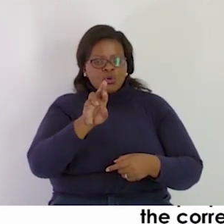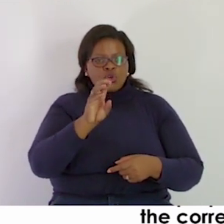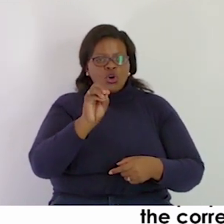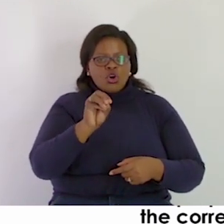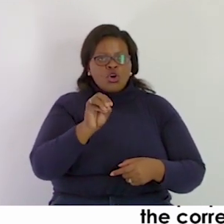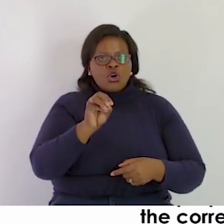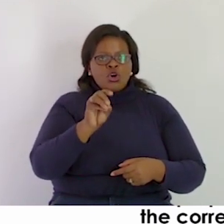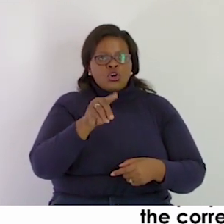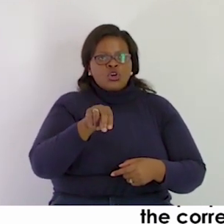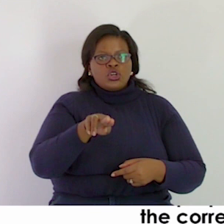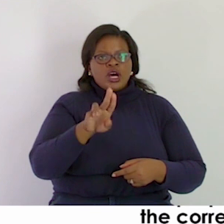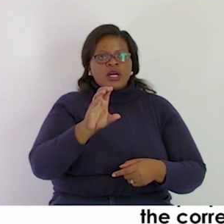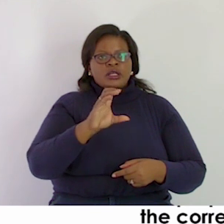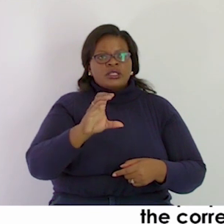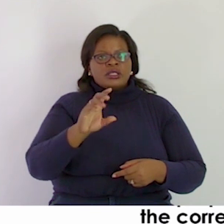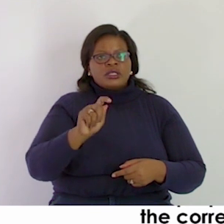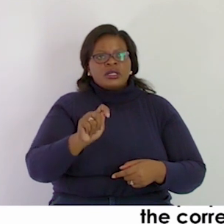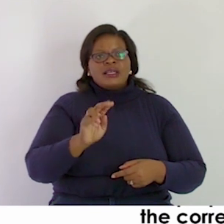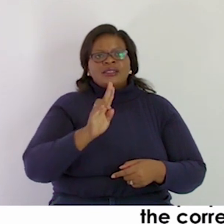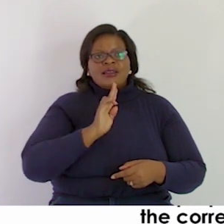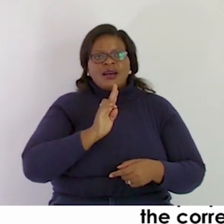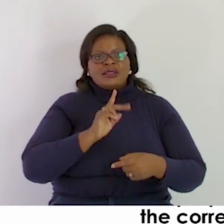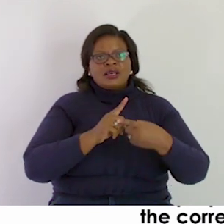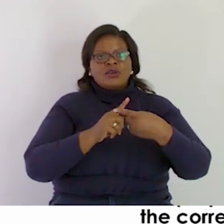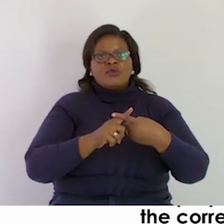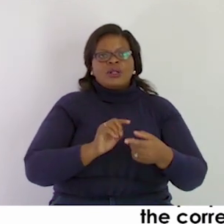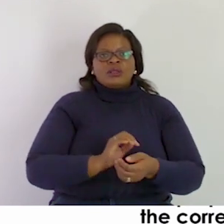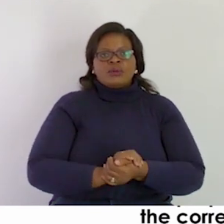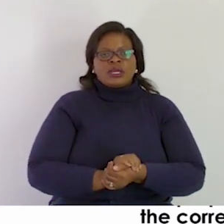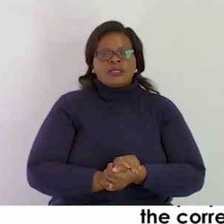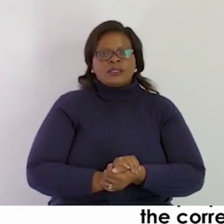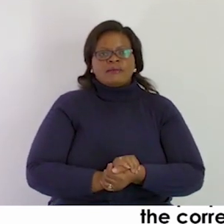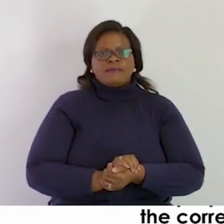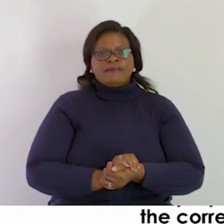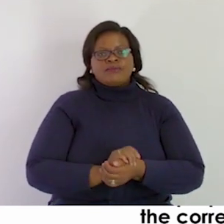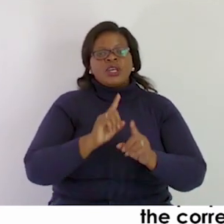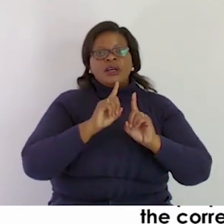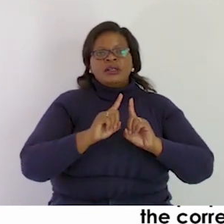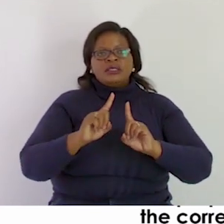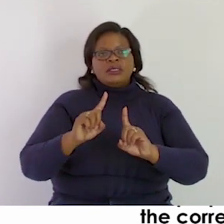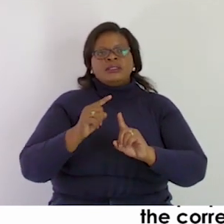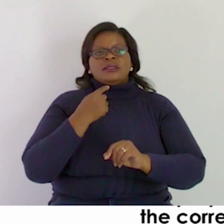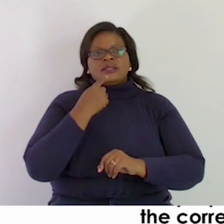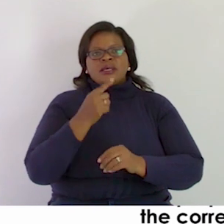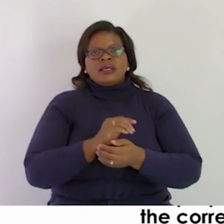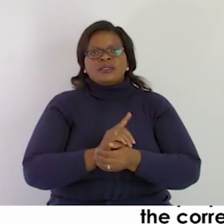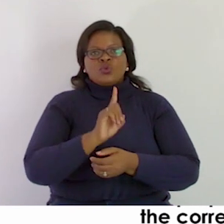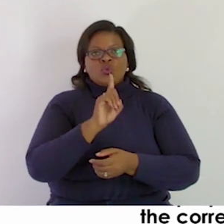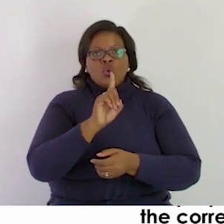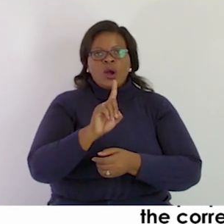to multiplication. The message box. The teacher is saying 1 is